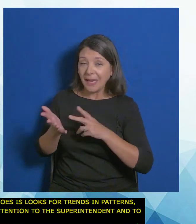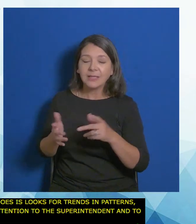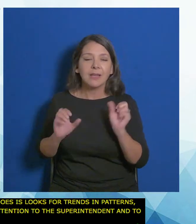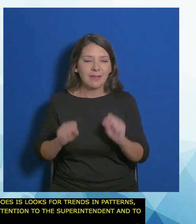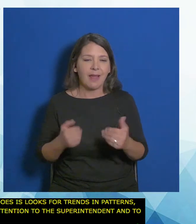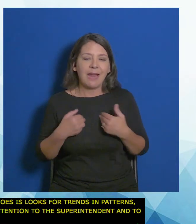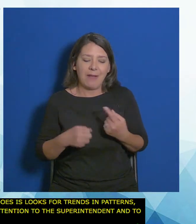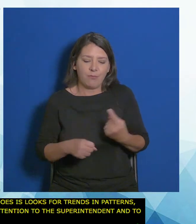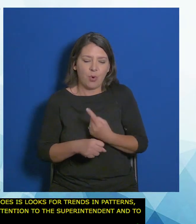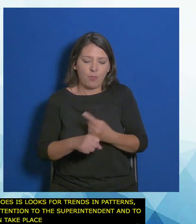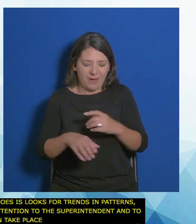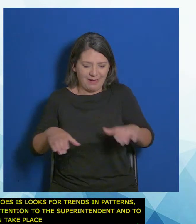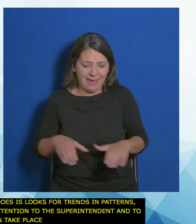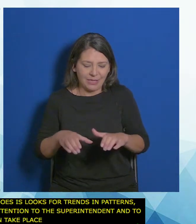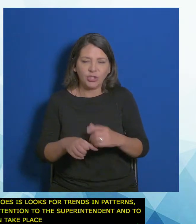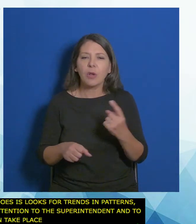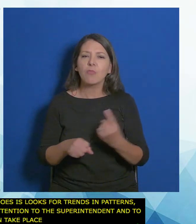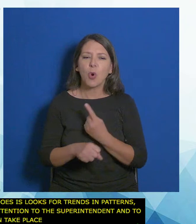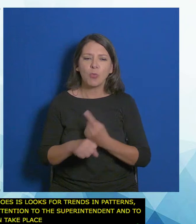take place.